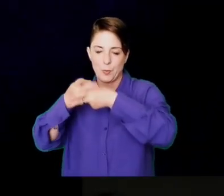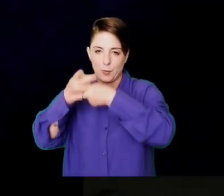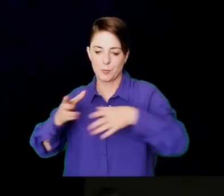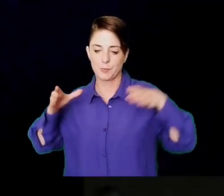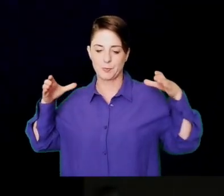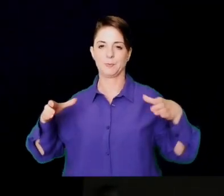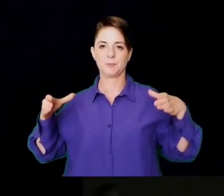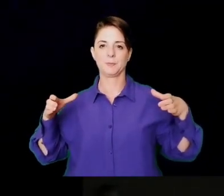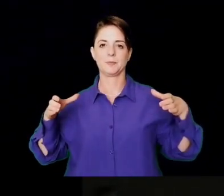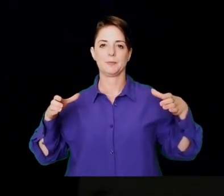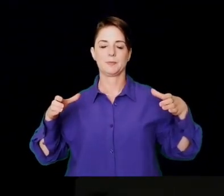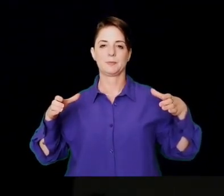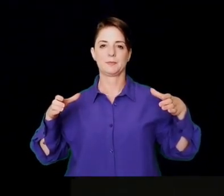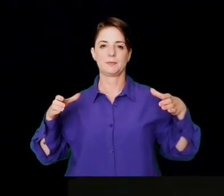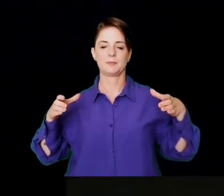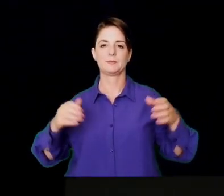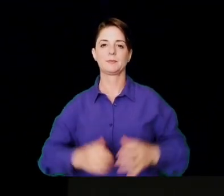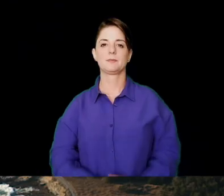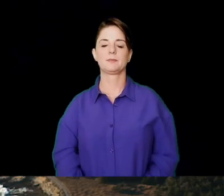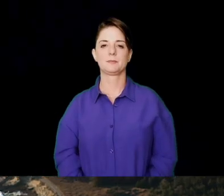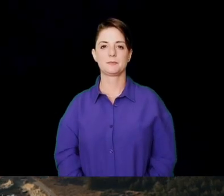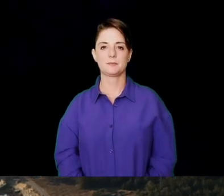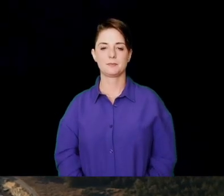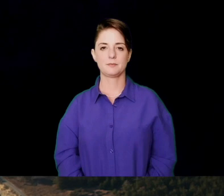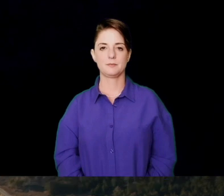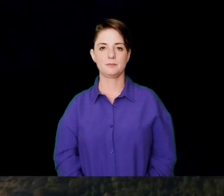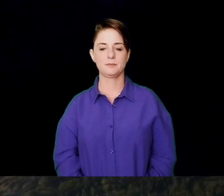Sur, as we turn the corner, the Marine Reserve is right underneath us.